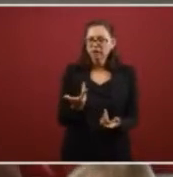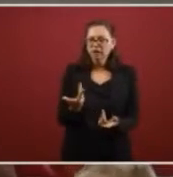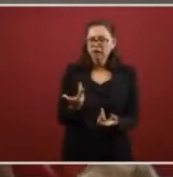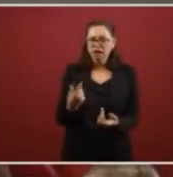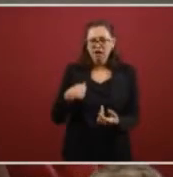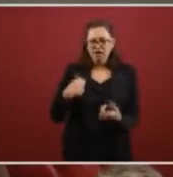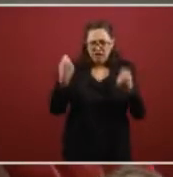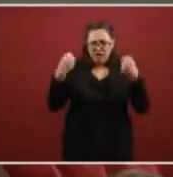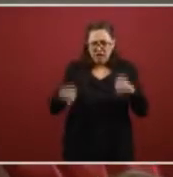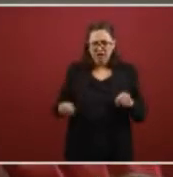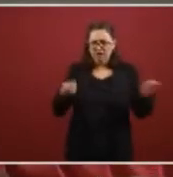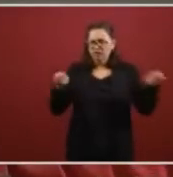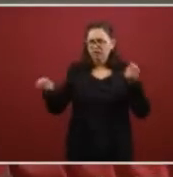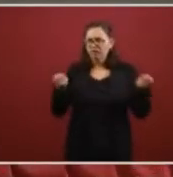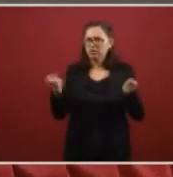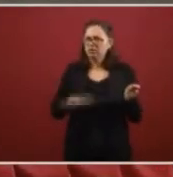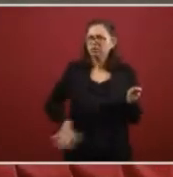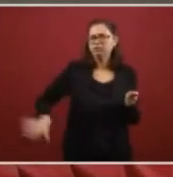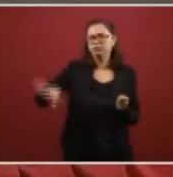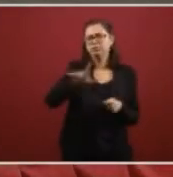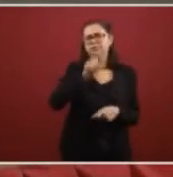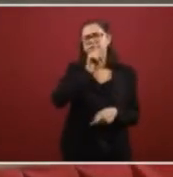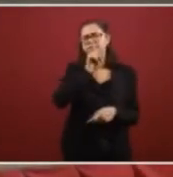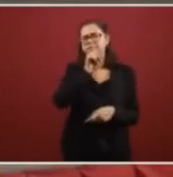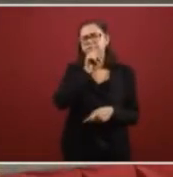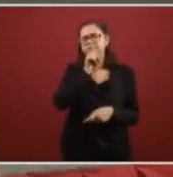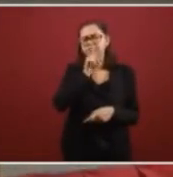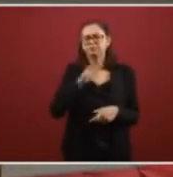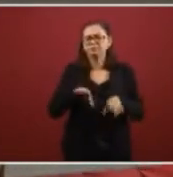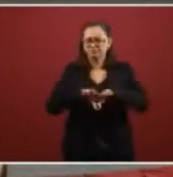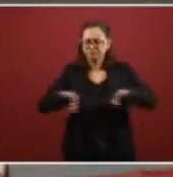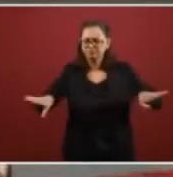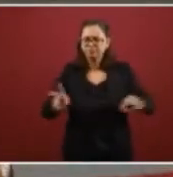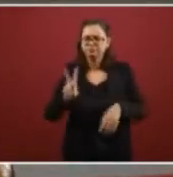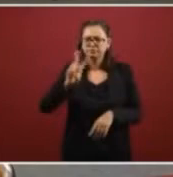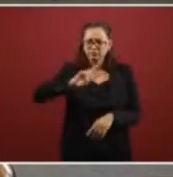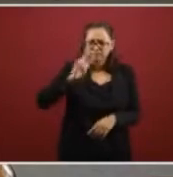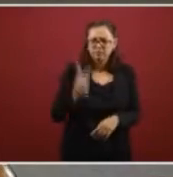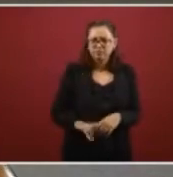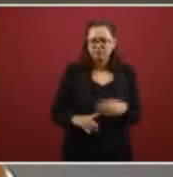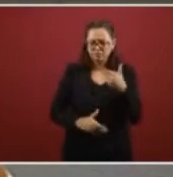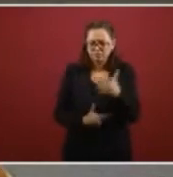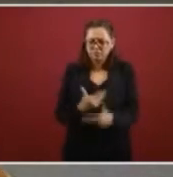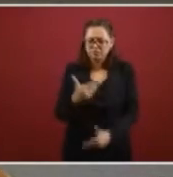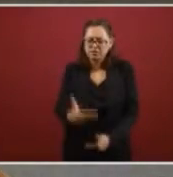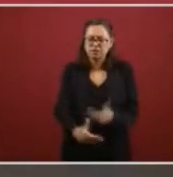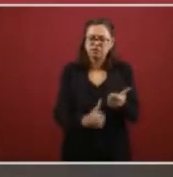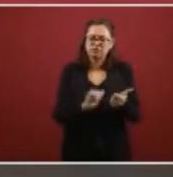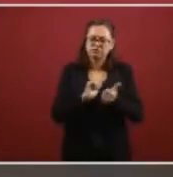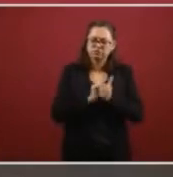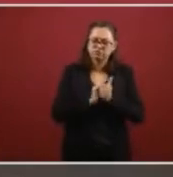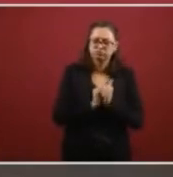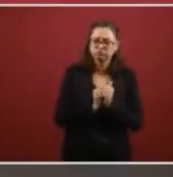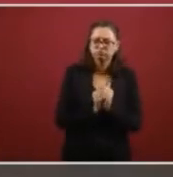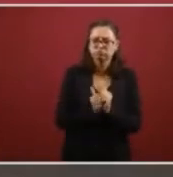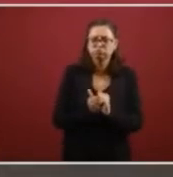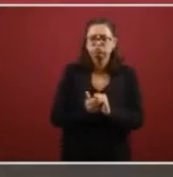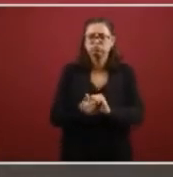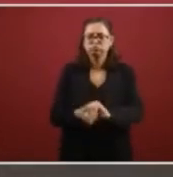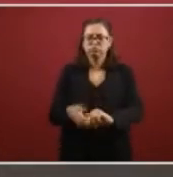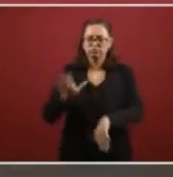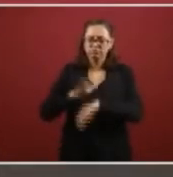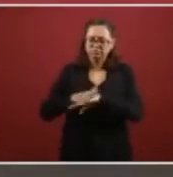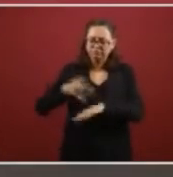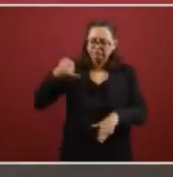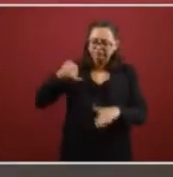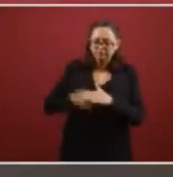to dissent. We're trying to have an authentic democracy, not a dictatorship. And so, of course, there's